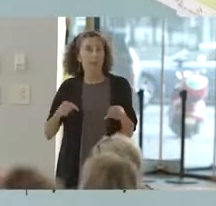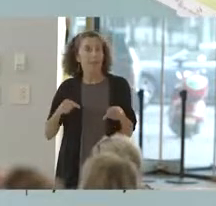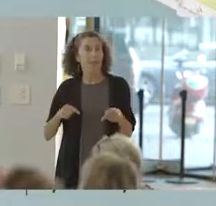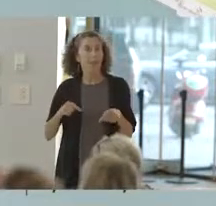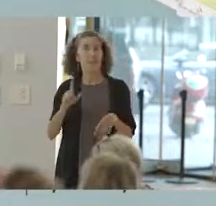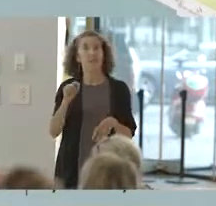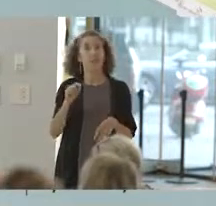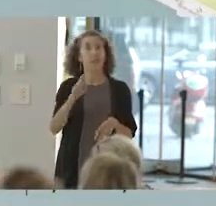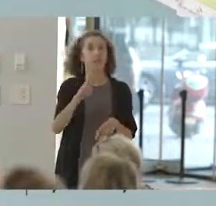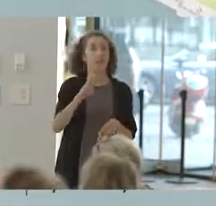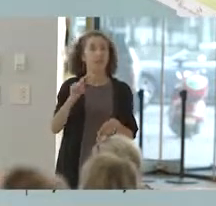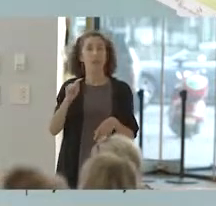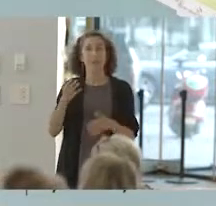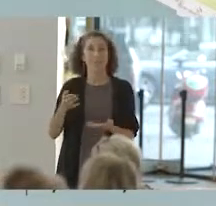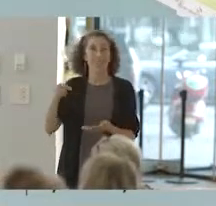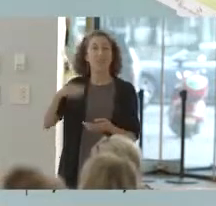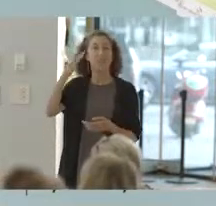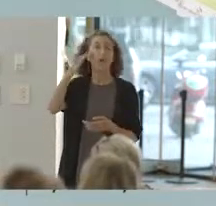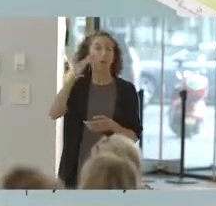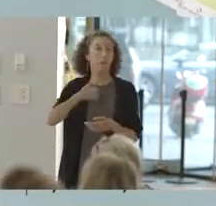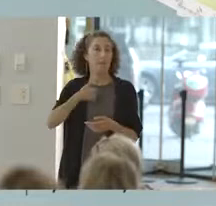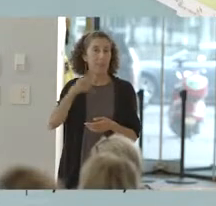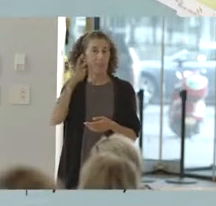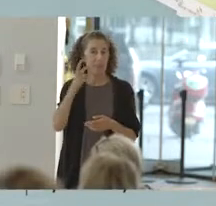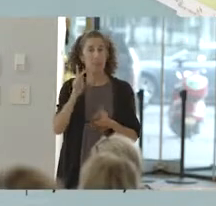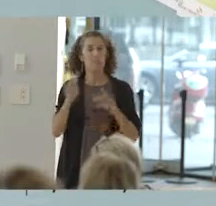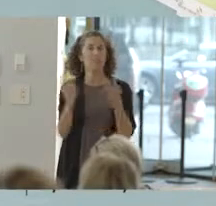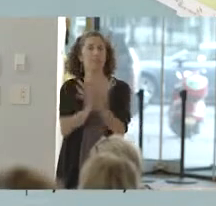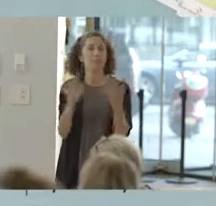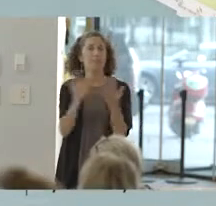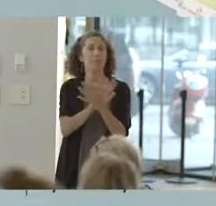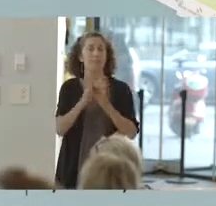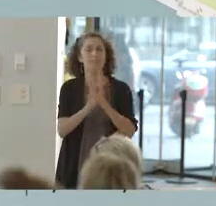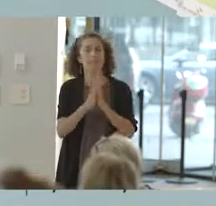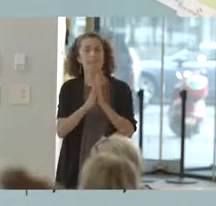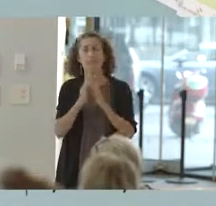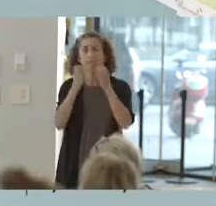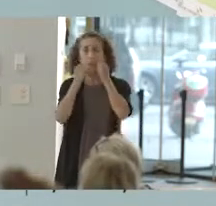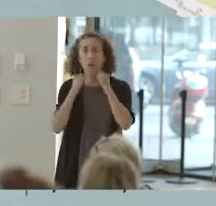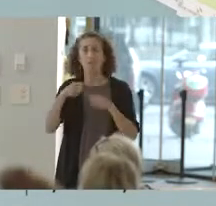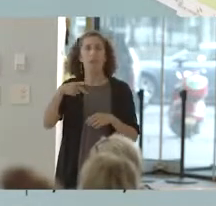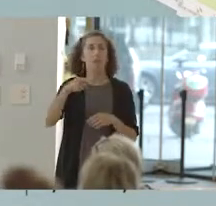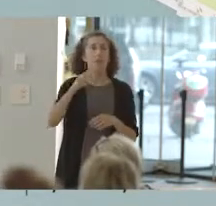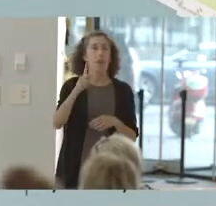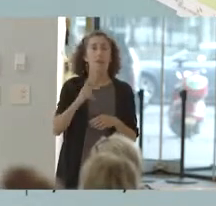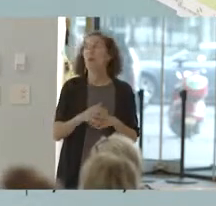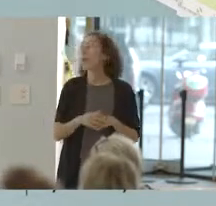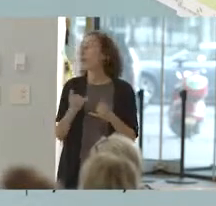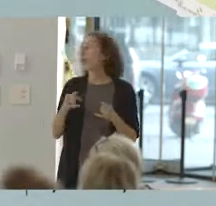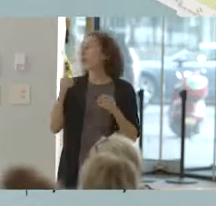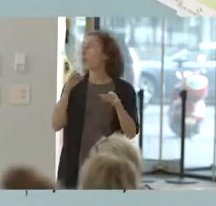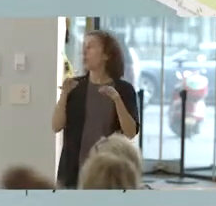how much this is used and beloved. So Just to talk you through this in a little bit more detail, this